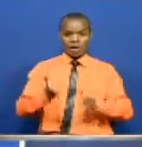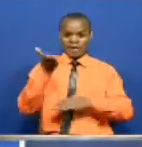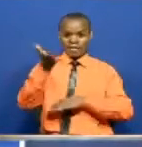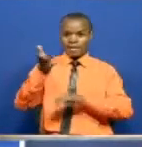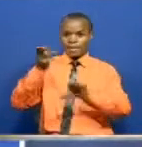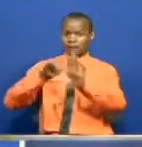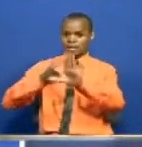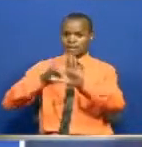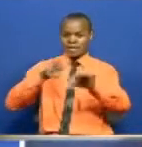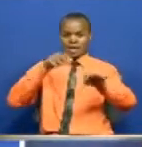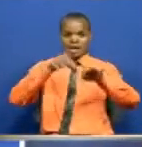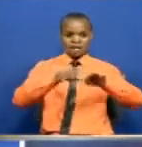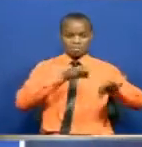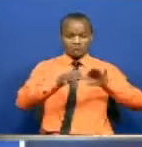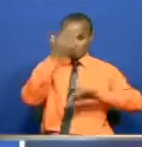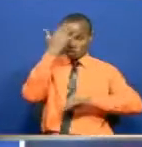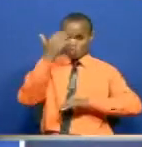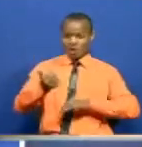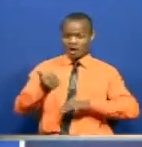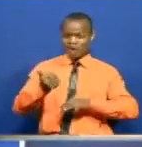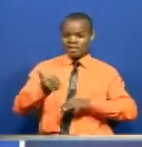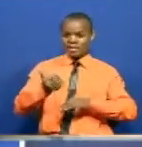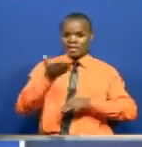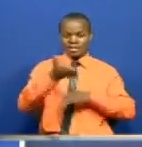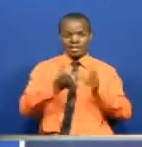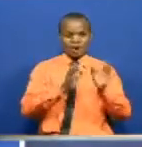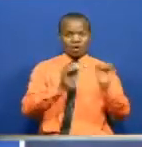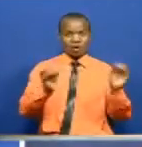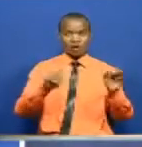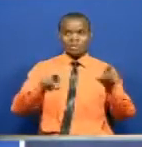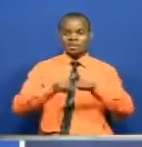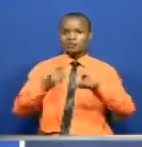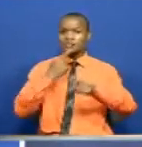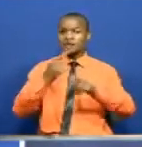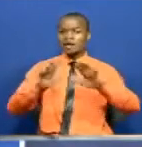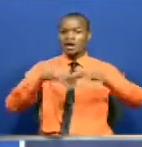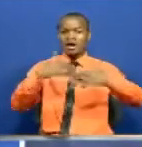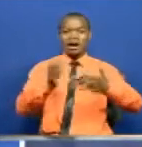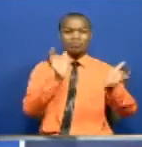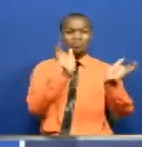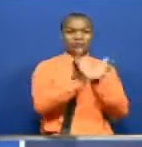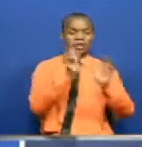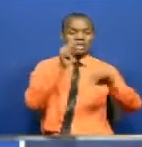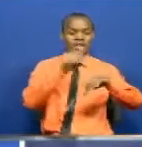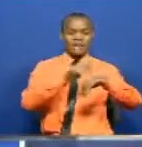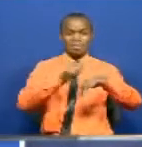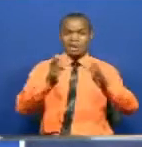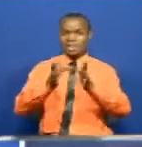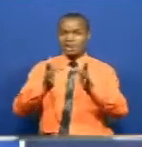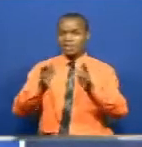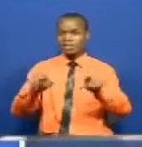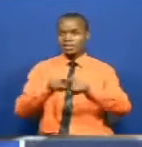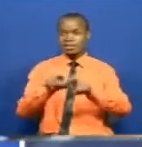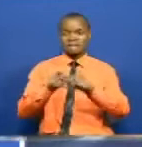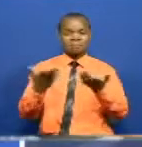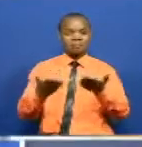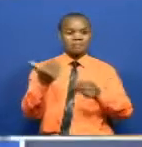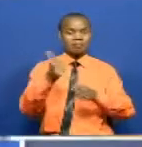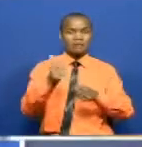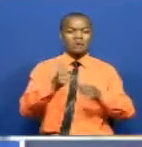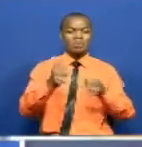In explaining Jumwa's absence, he pointed out she learnt about the arrest on social media and had not been duly